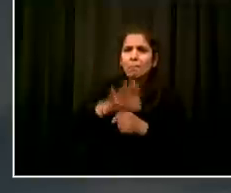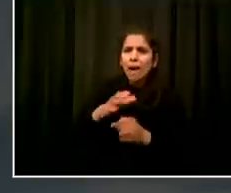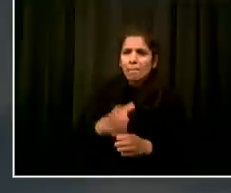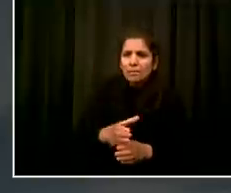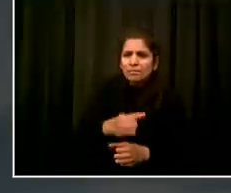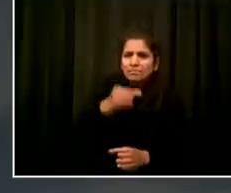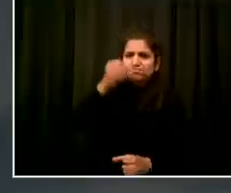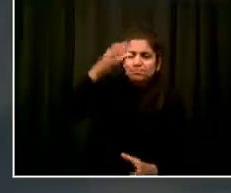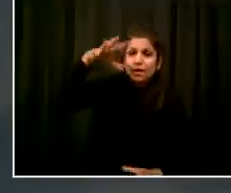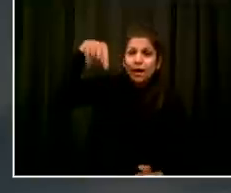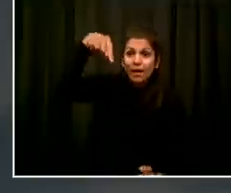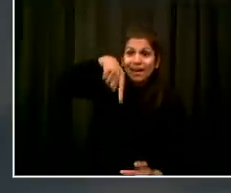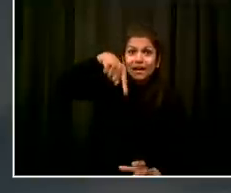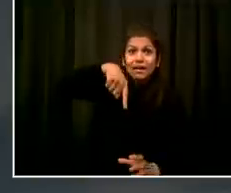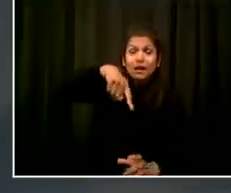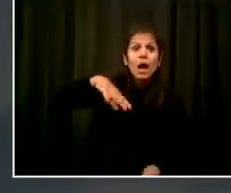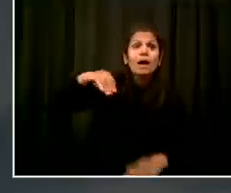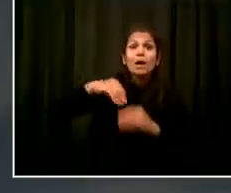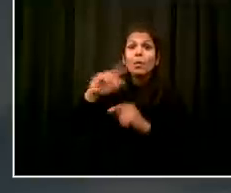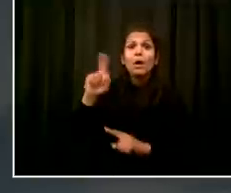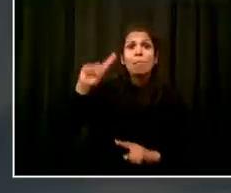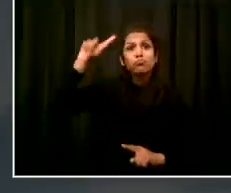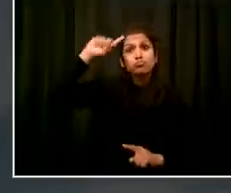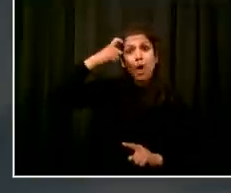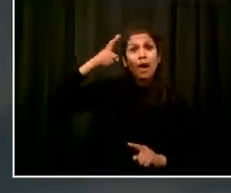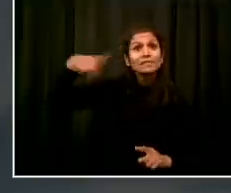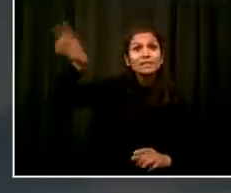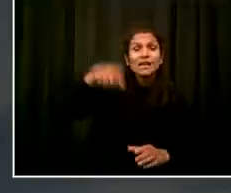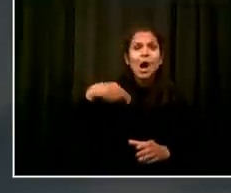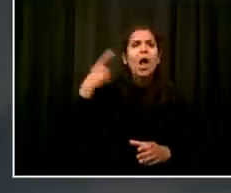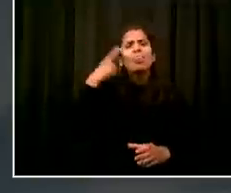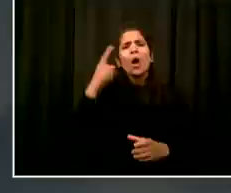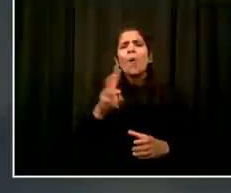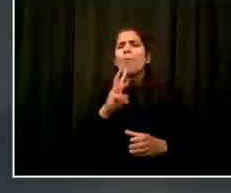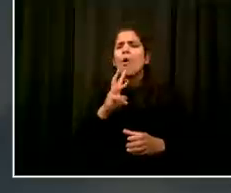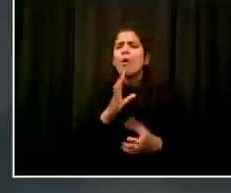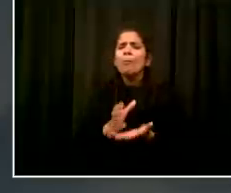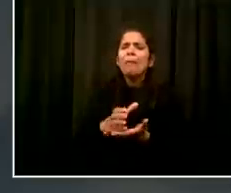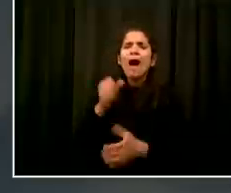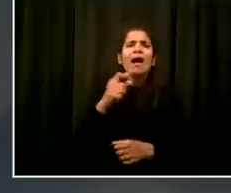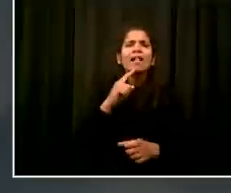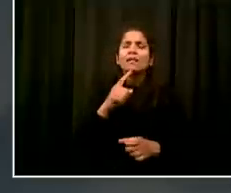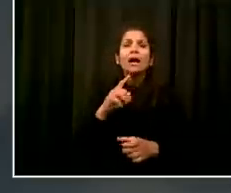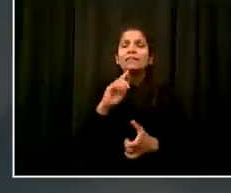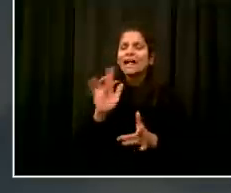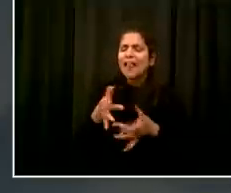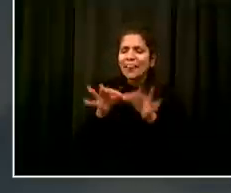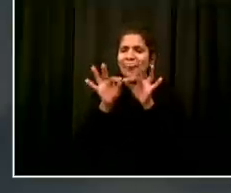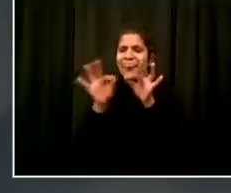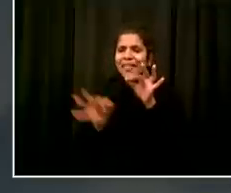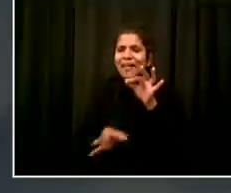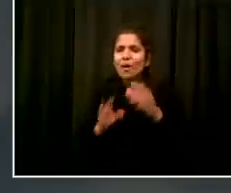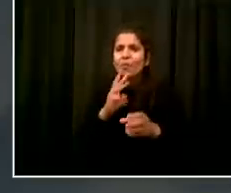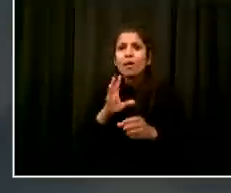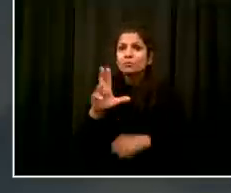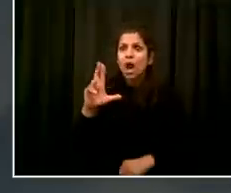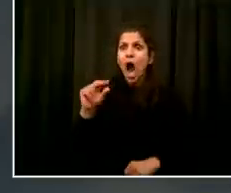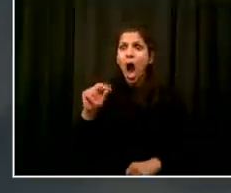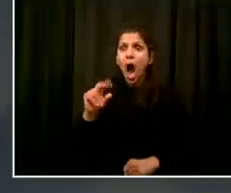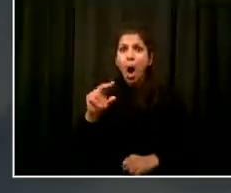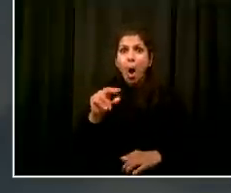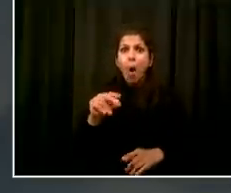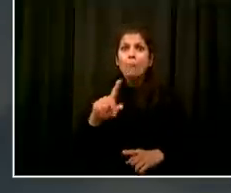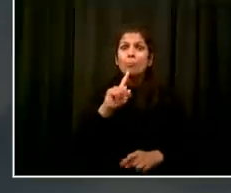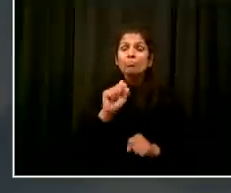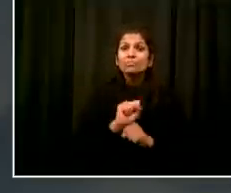those water bottles are often filled with cement. So we have vehicles that it would appear as if our doors